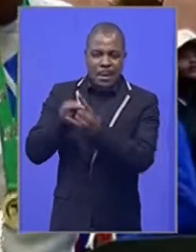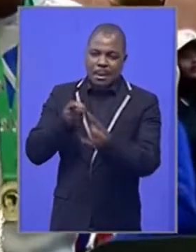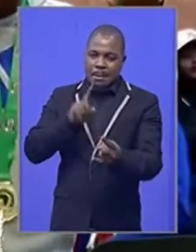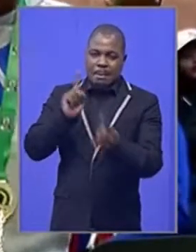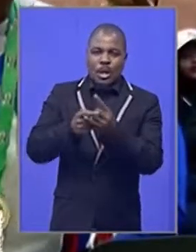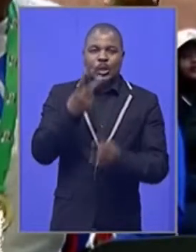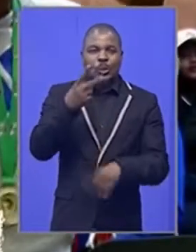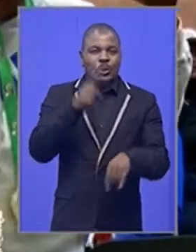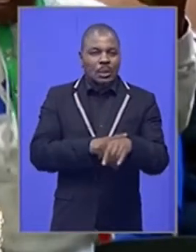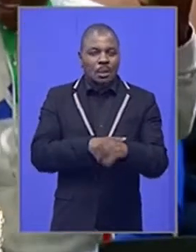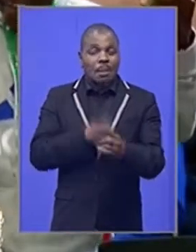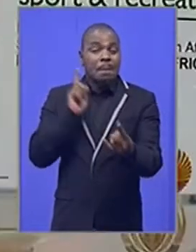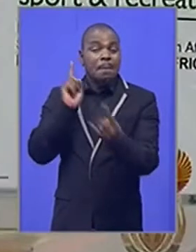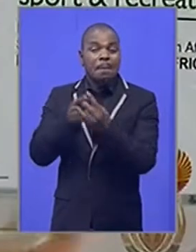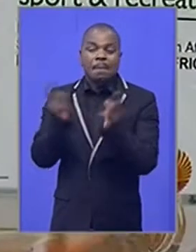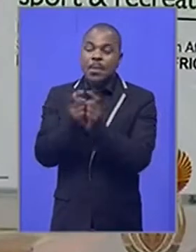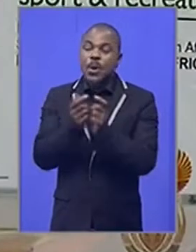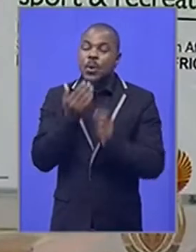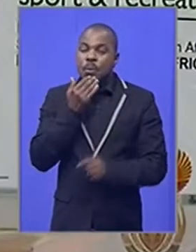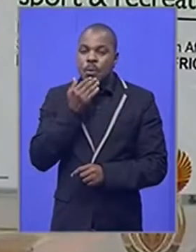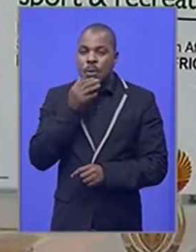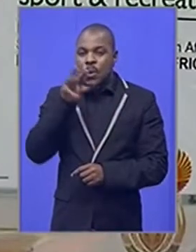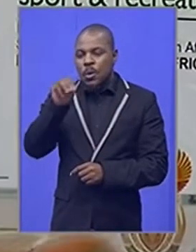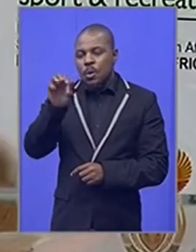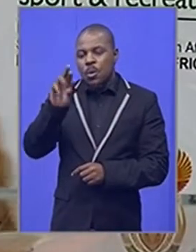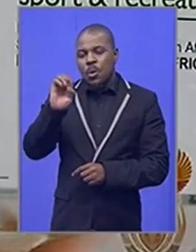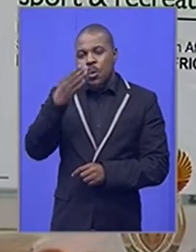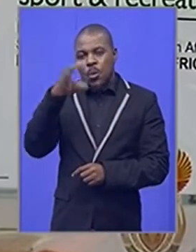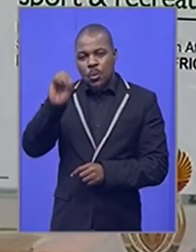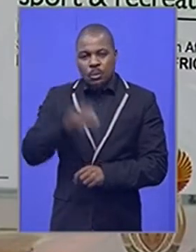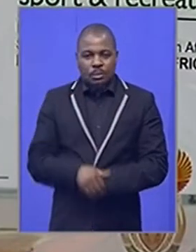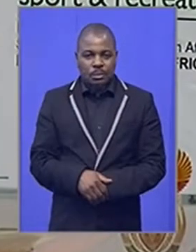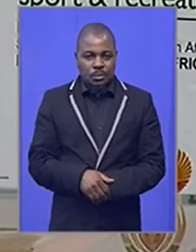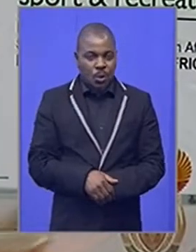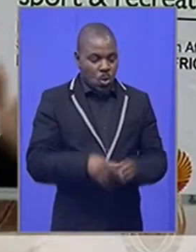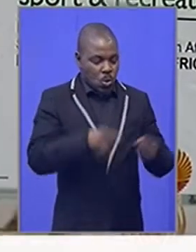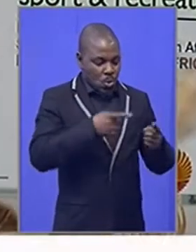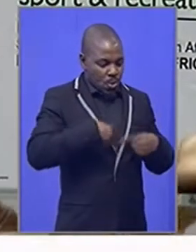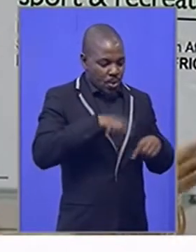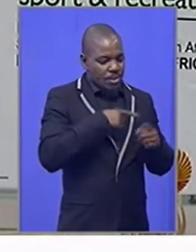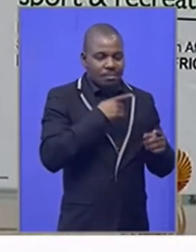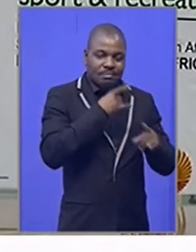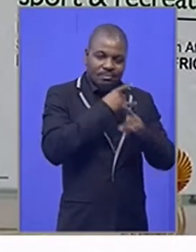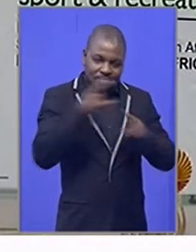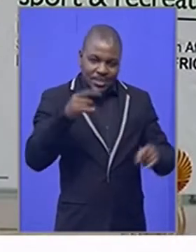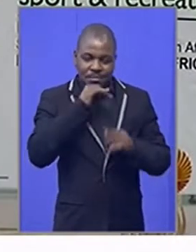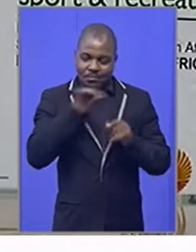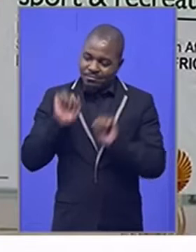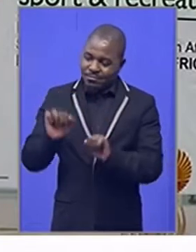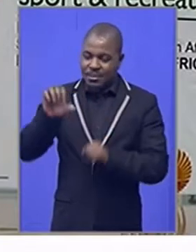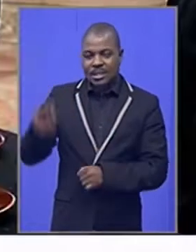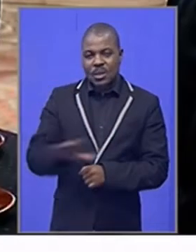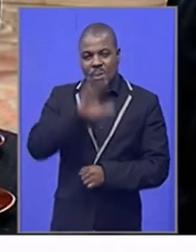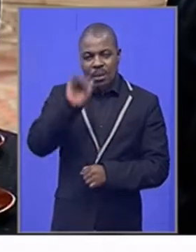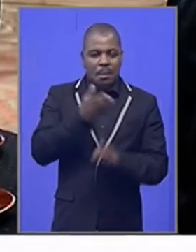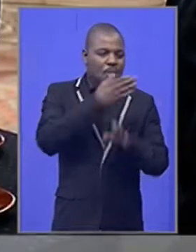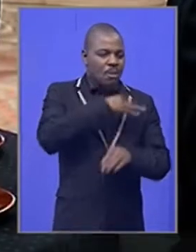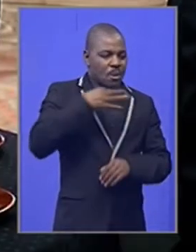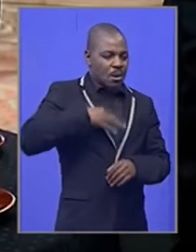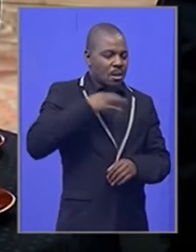makgaolakgang kgatlhanong le Morocco. The trophy, what we've done, it's for the country, it's for you people. I told the girls earlier on